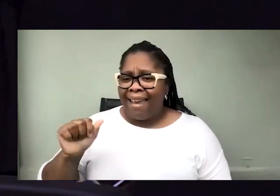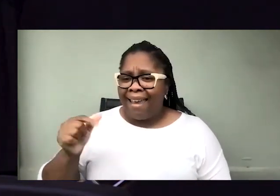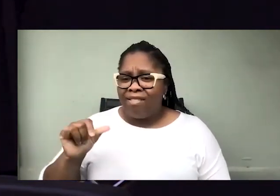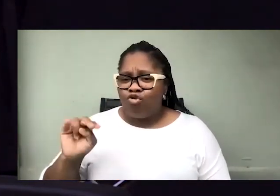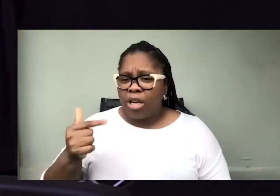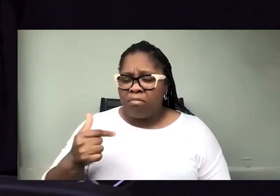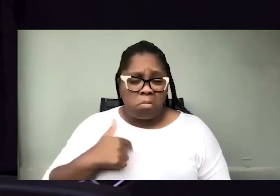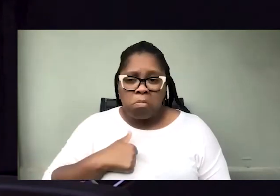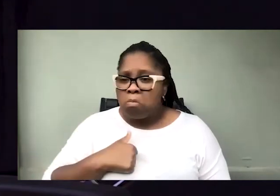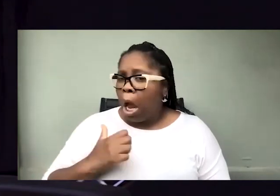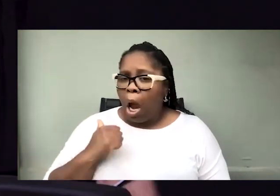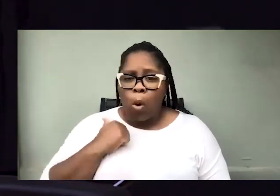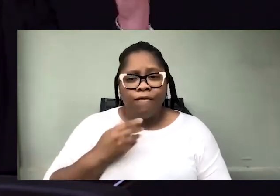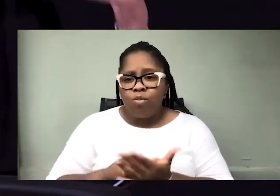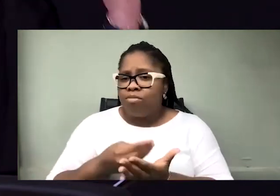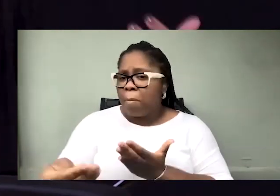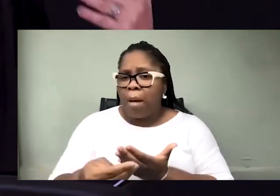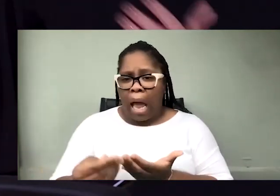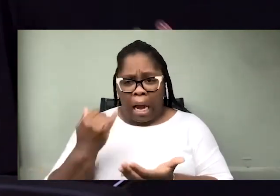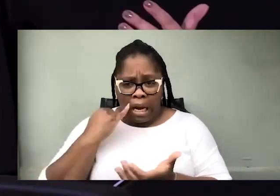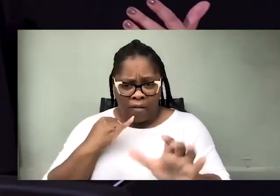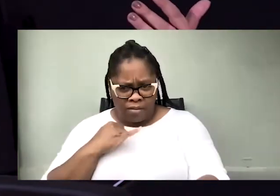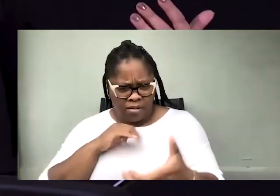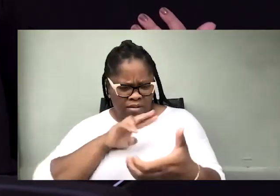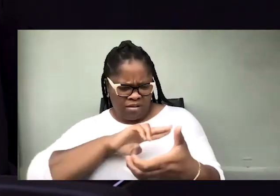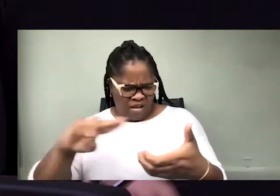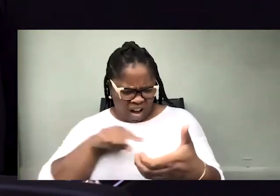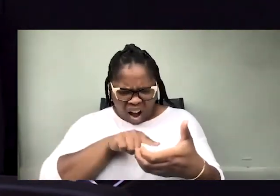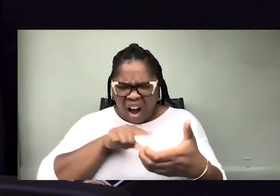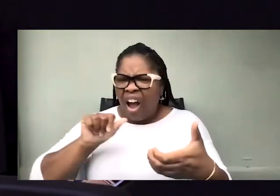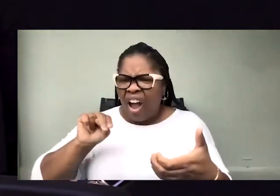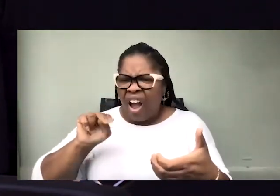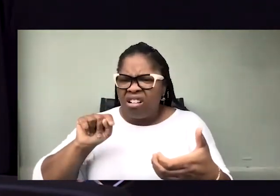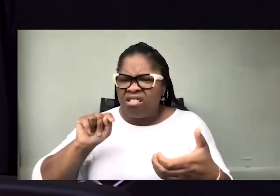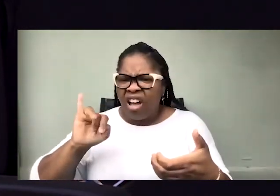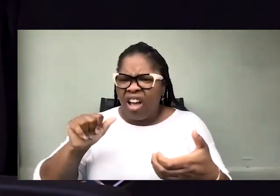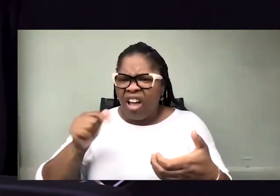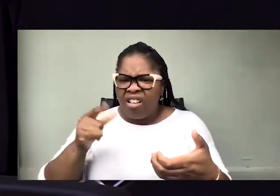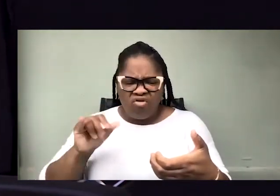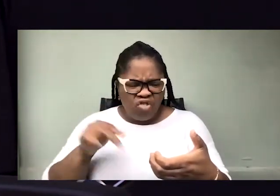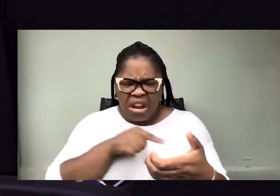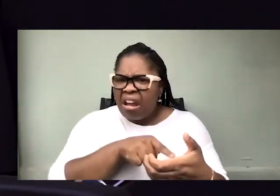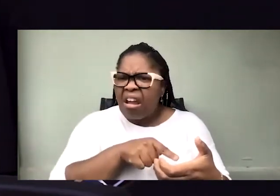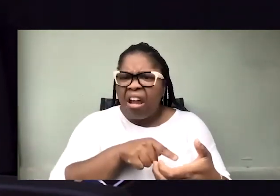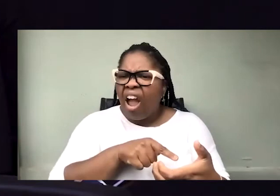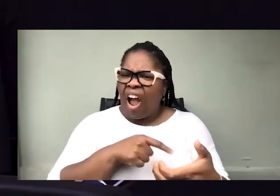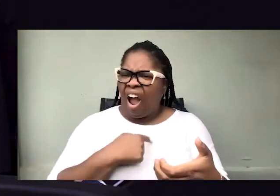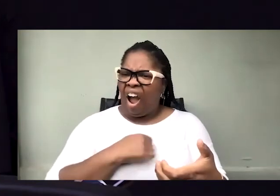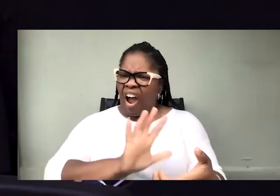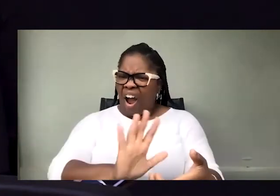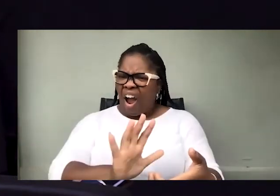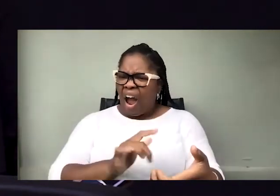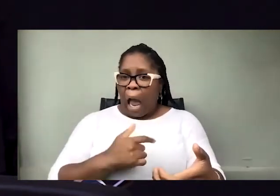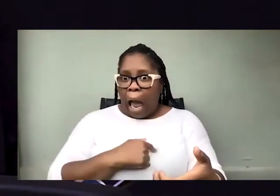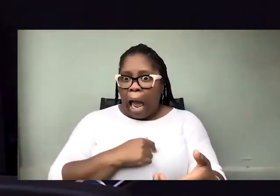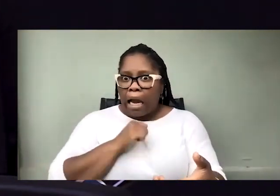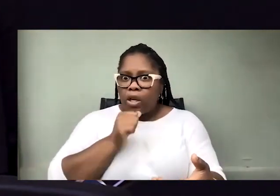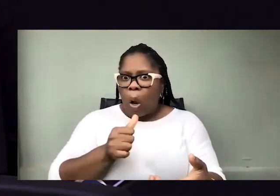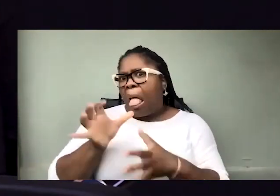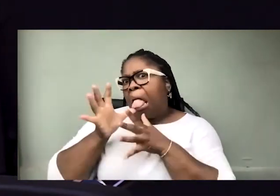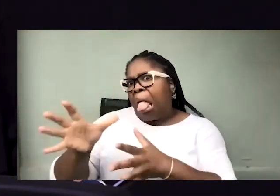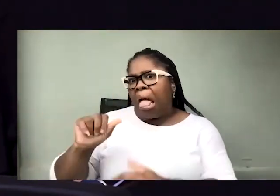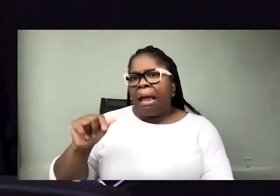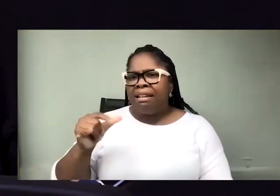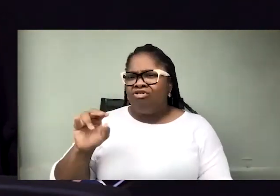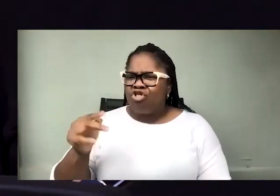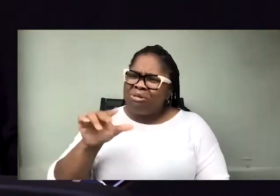anything that says anti-aging, because I'm not against aging. I actually think aging is beautiful, and I think this process is what's